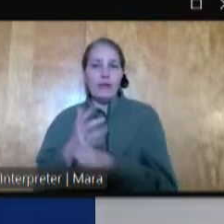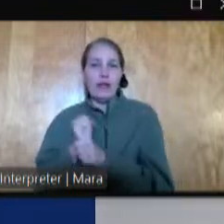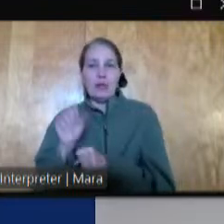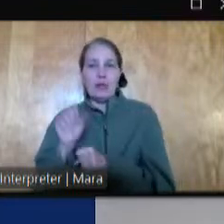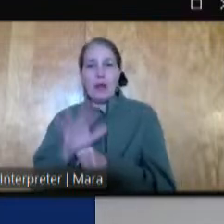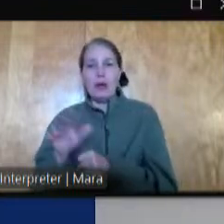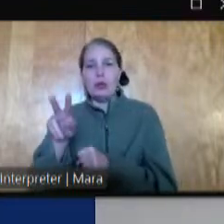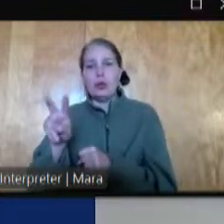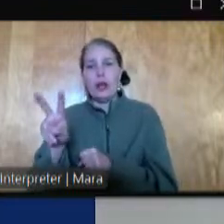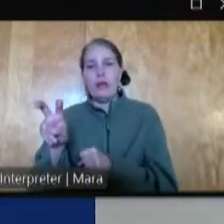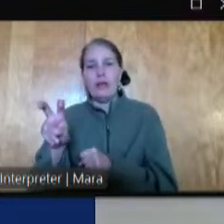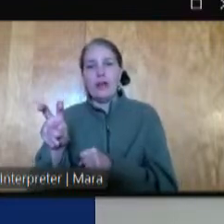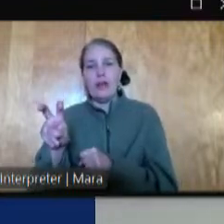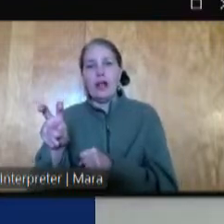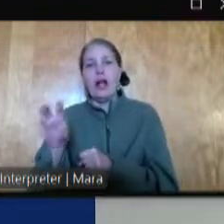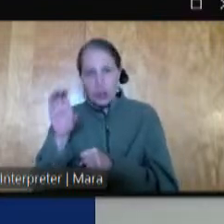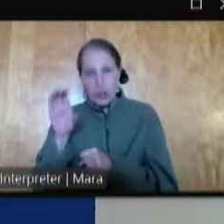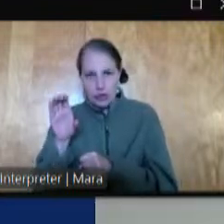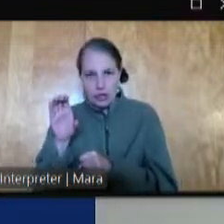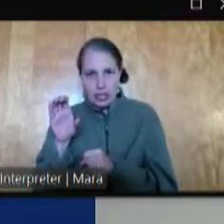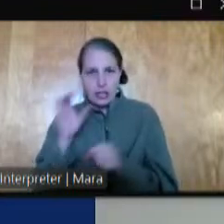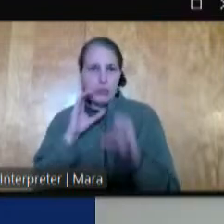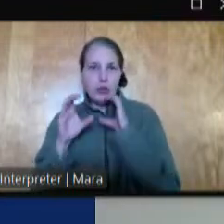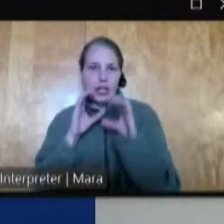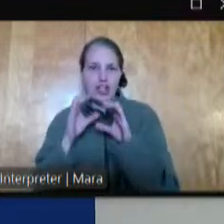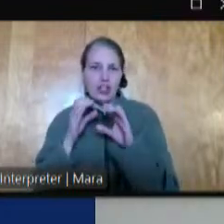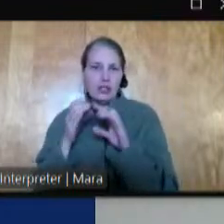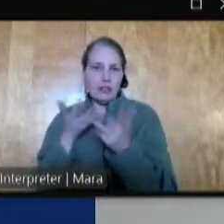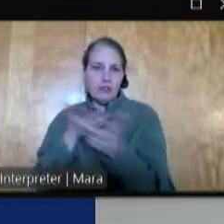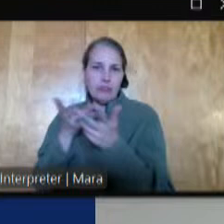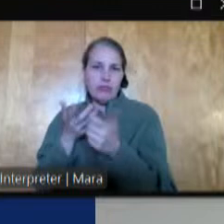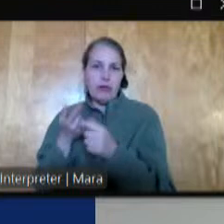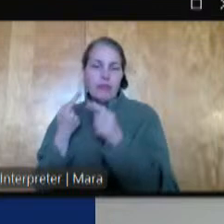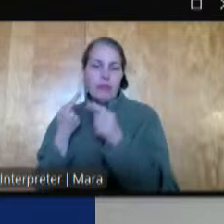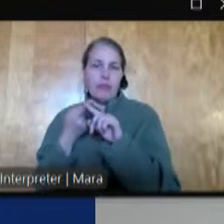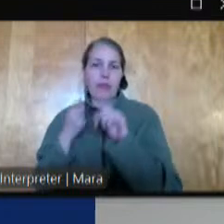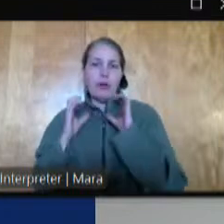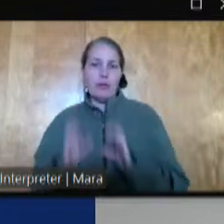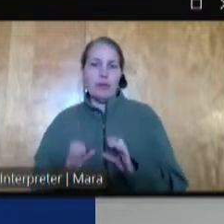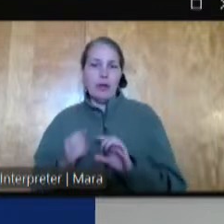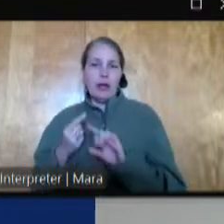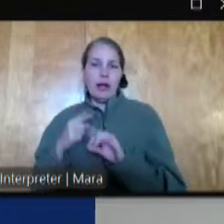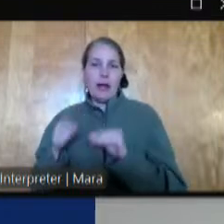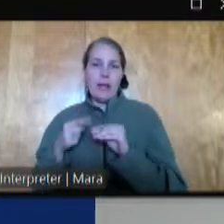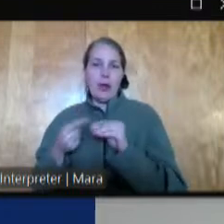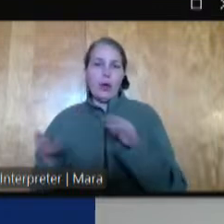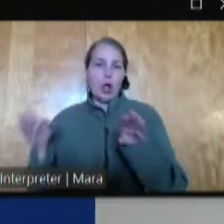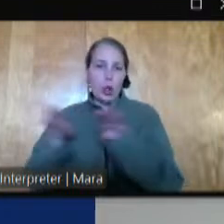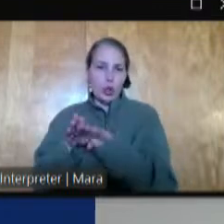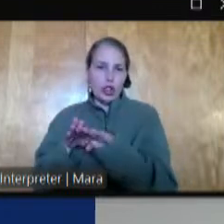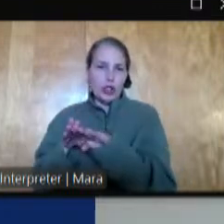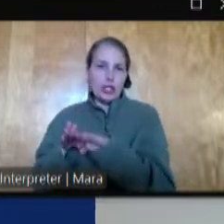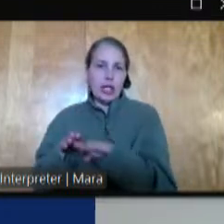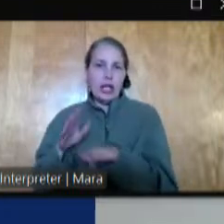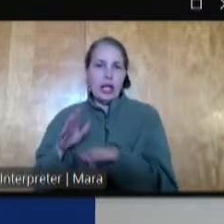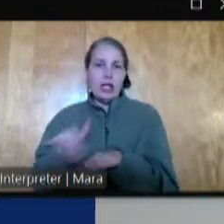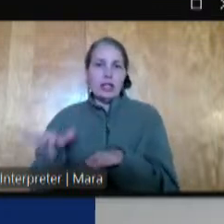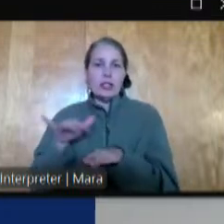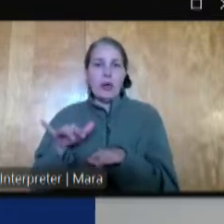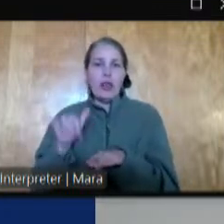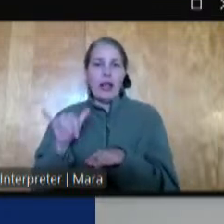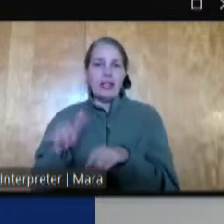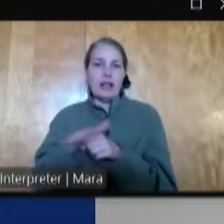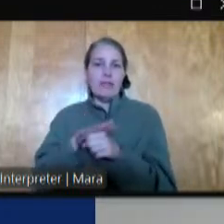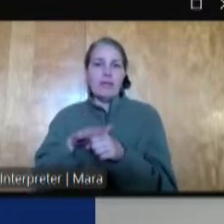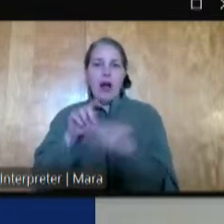by our on-site auditing staff that went out and audited and closed. We've issued 2,400 credits.